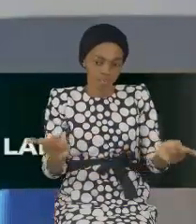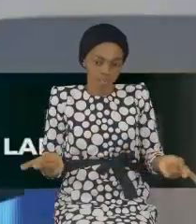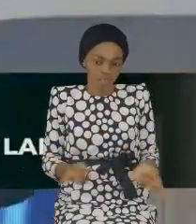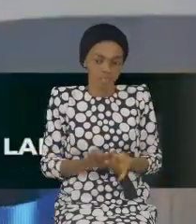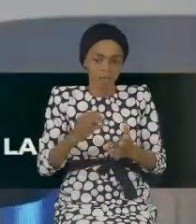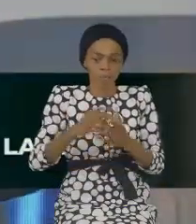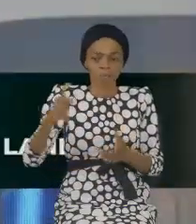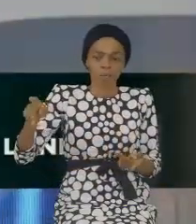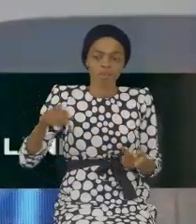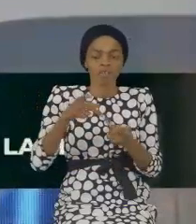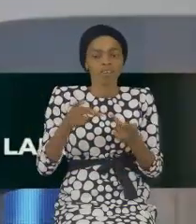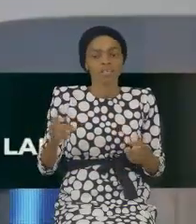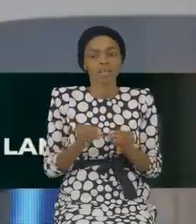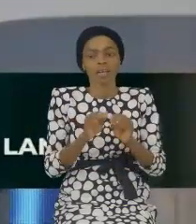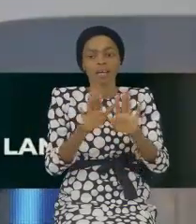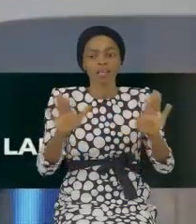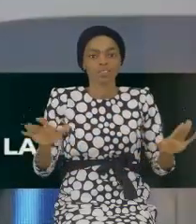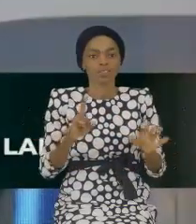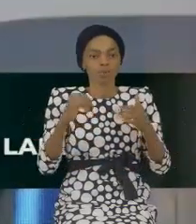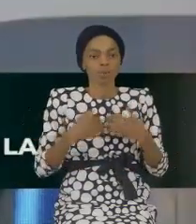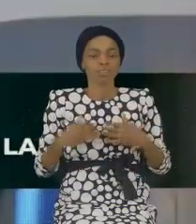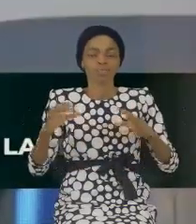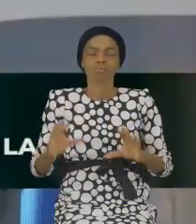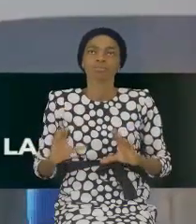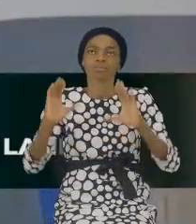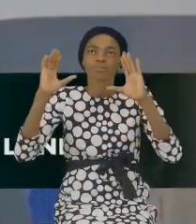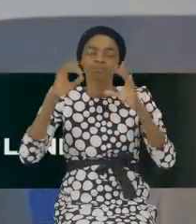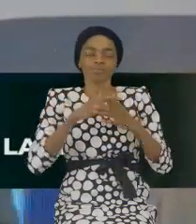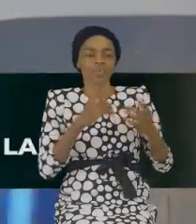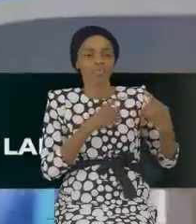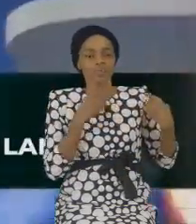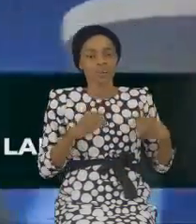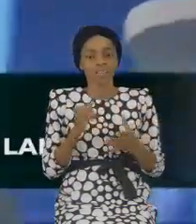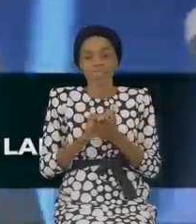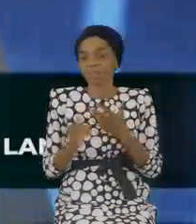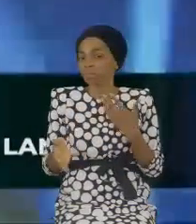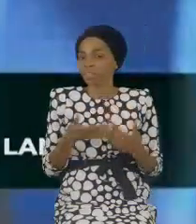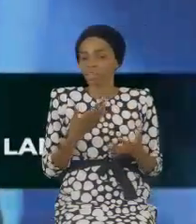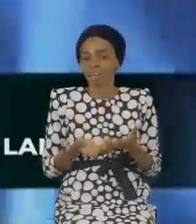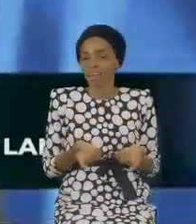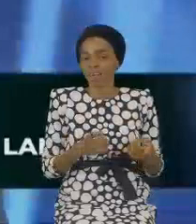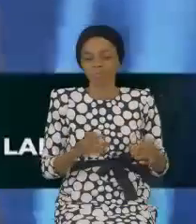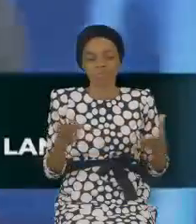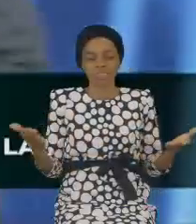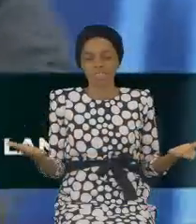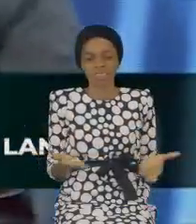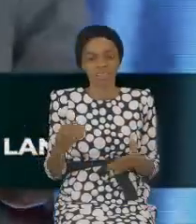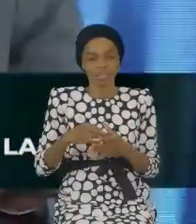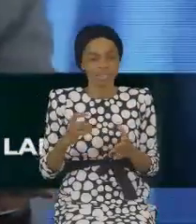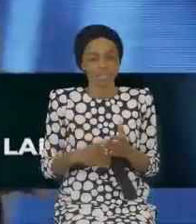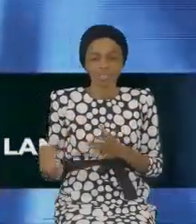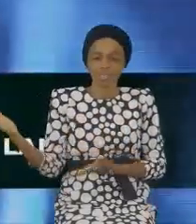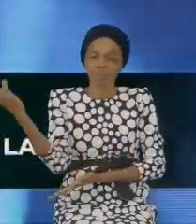the assurance within, you have the consecration, the commitment in your heart, that whatever happens here in this